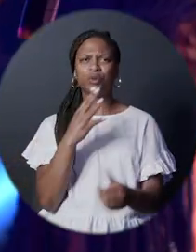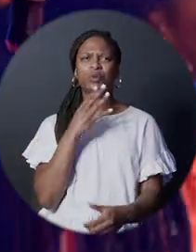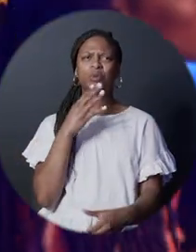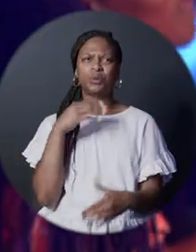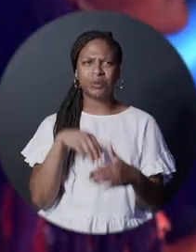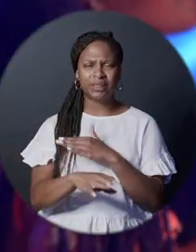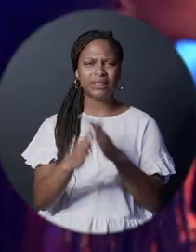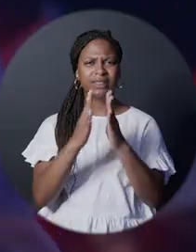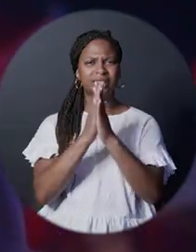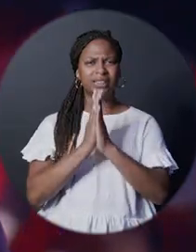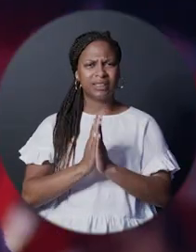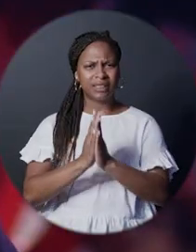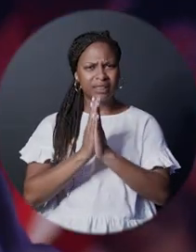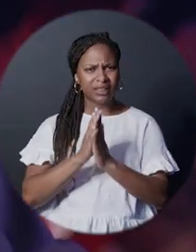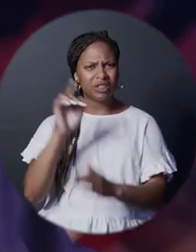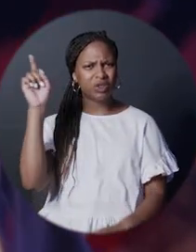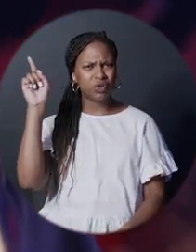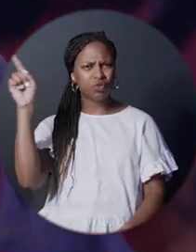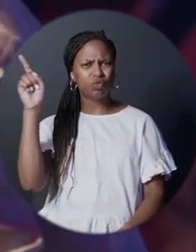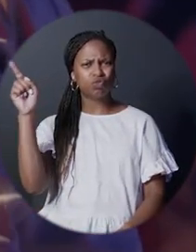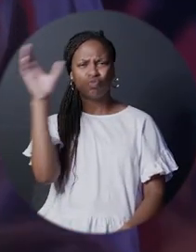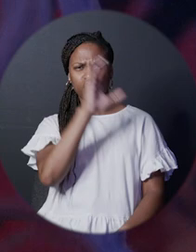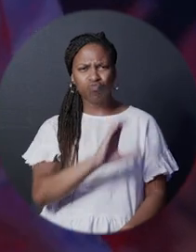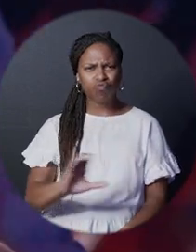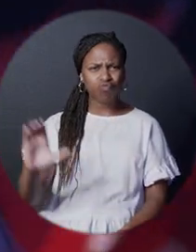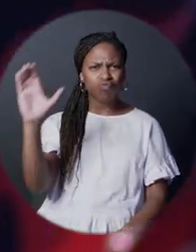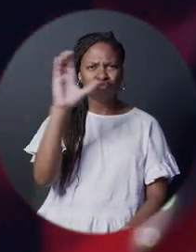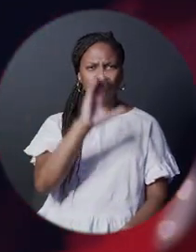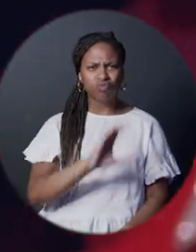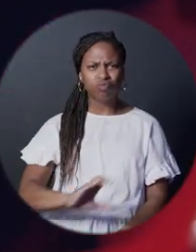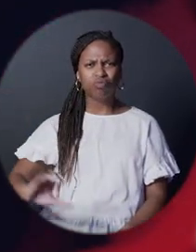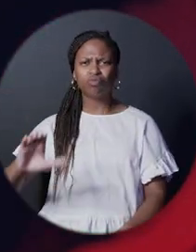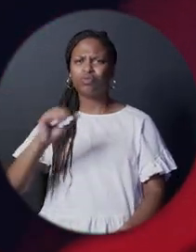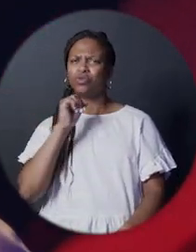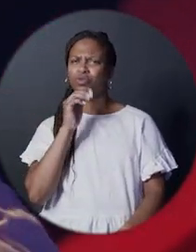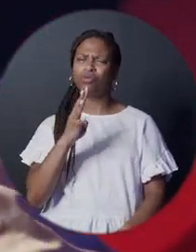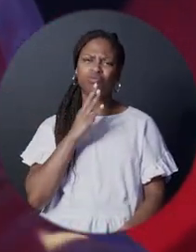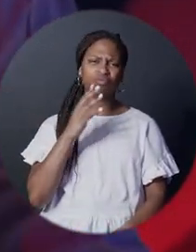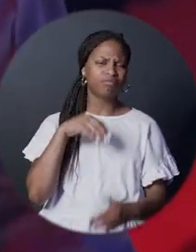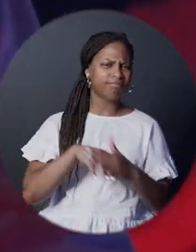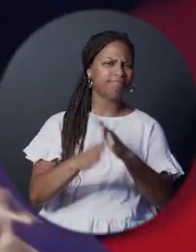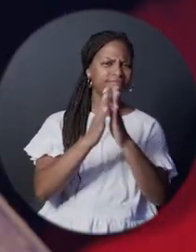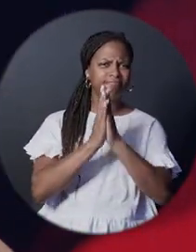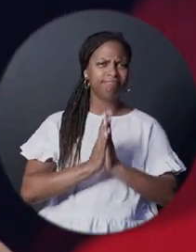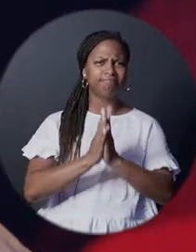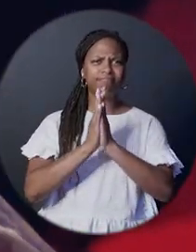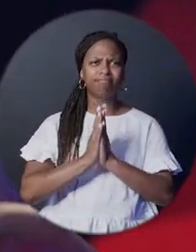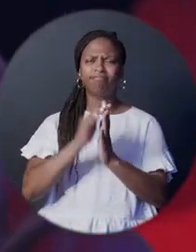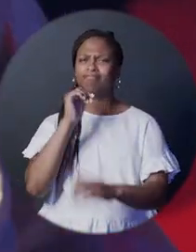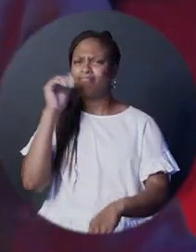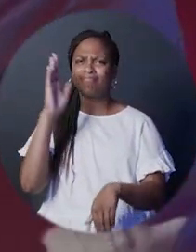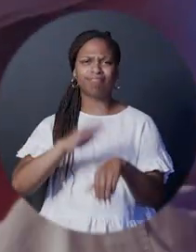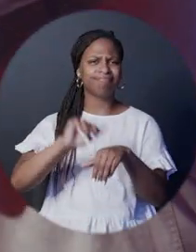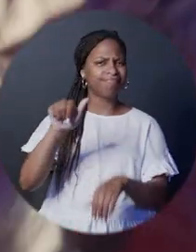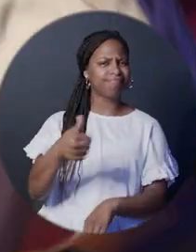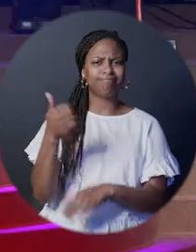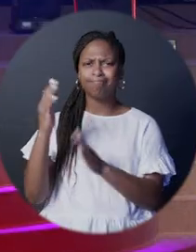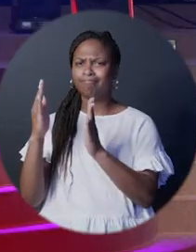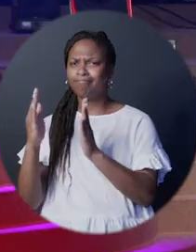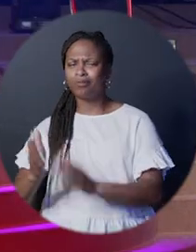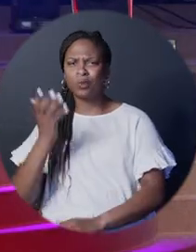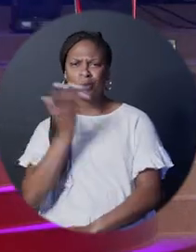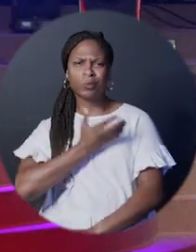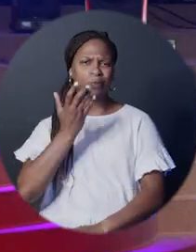Figured out. I'm talking in prayer. You gotta search for him, y'all. I'm talking in prayer. Don't call